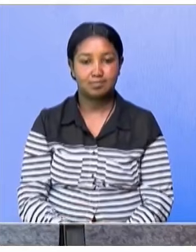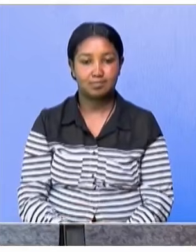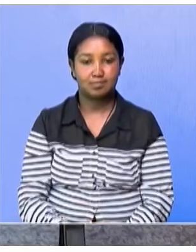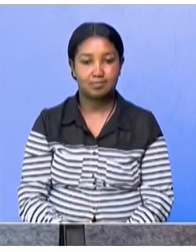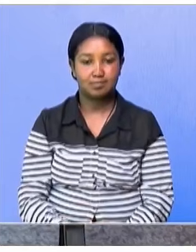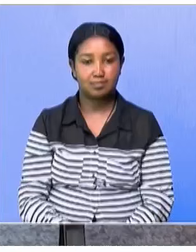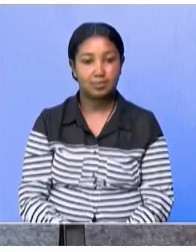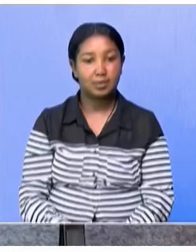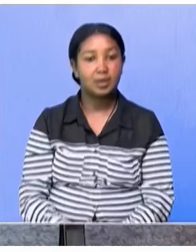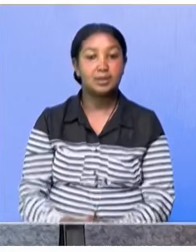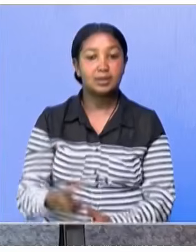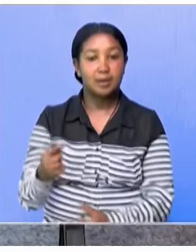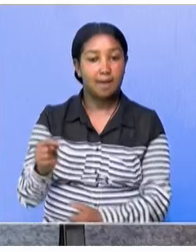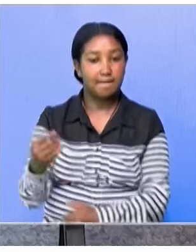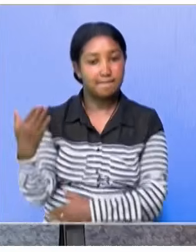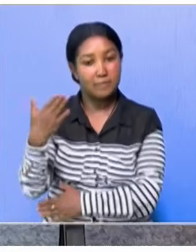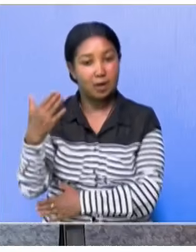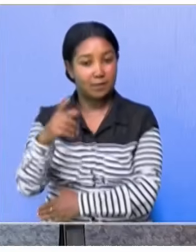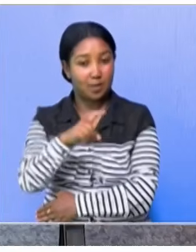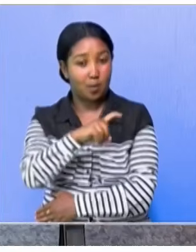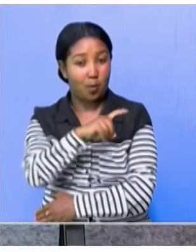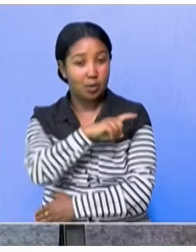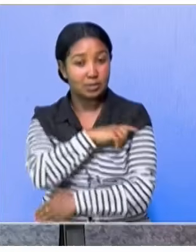blank, the driver